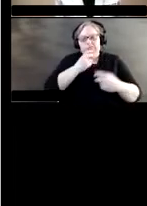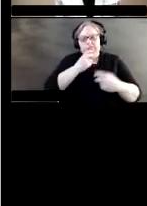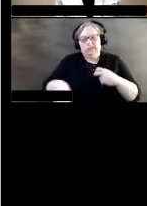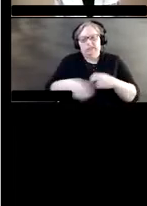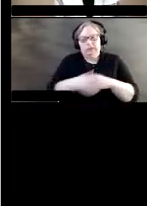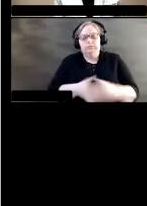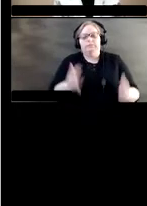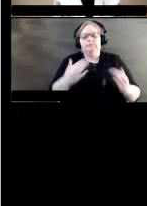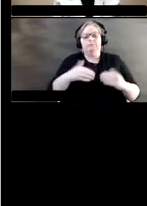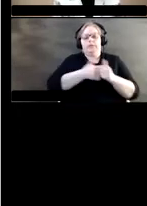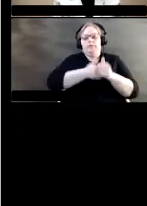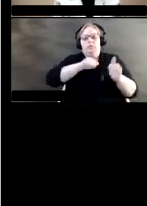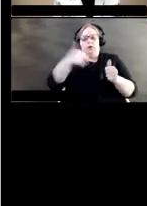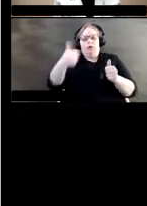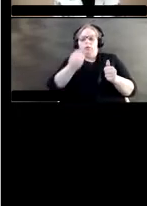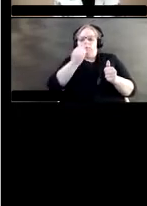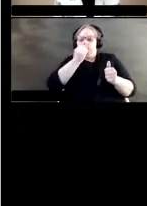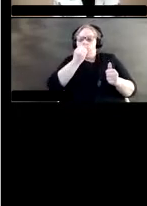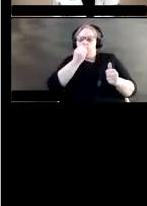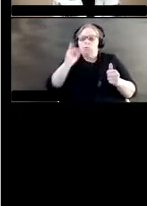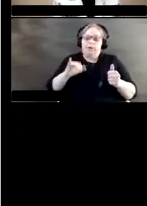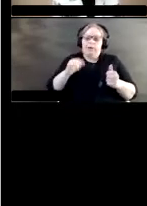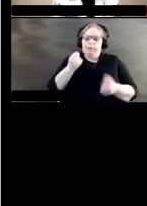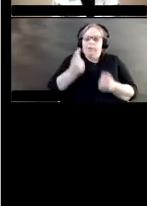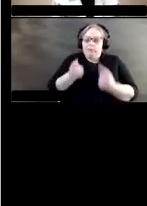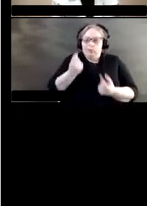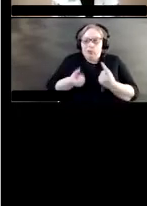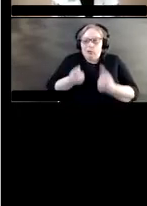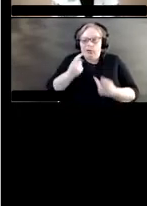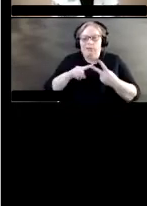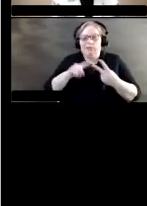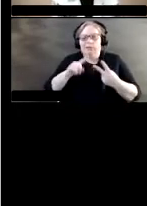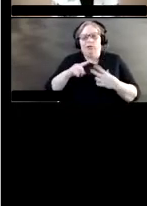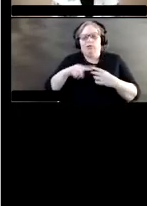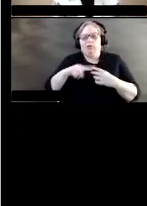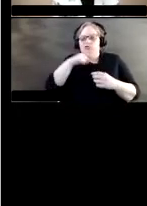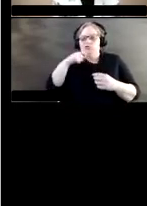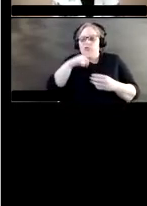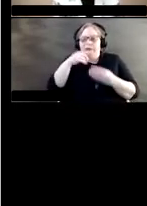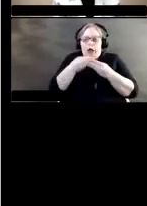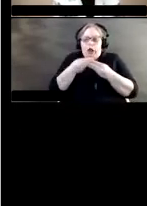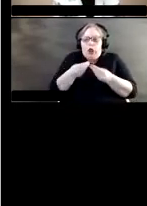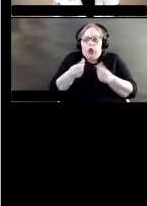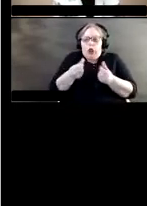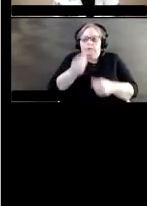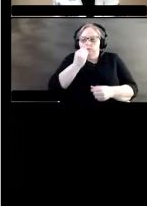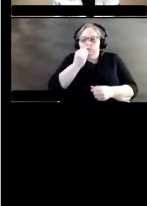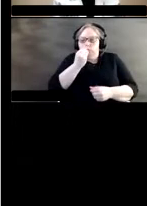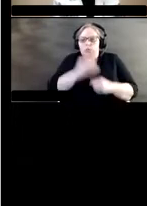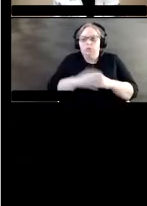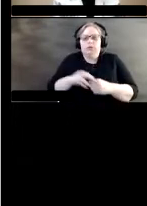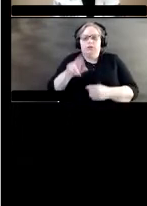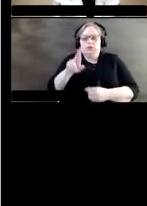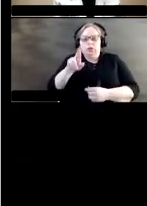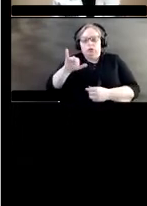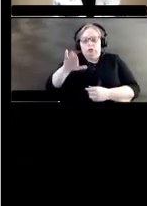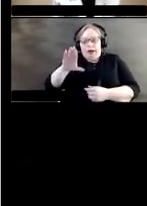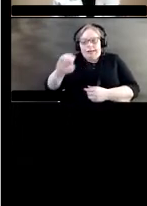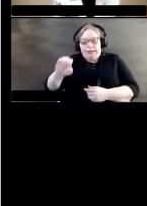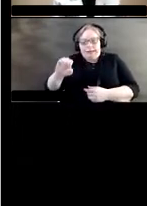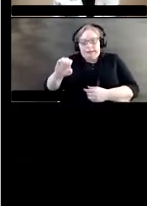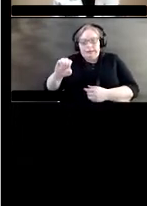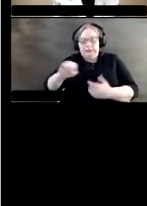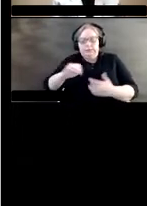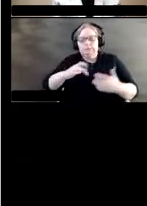people find even just more breads tend to be more bothersome. Rice tends to be troublesome for